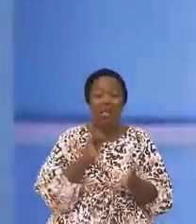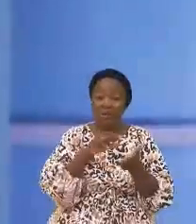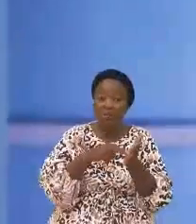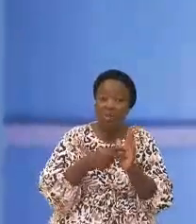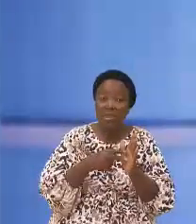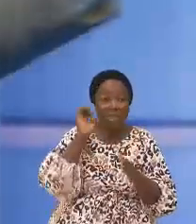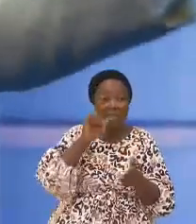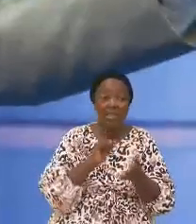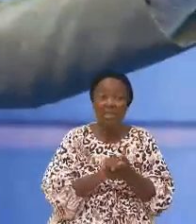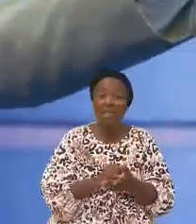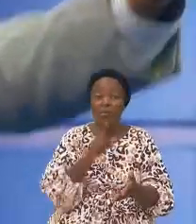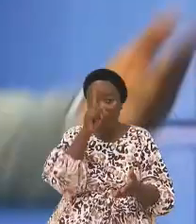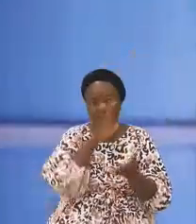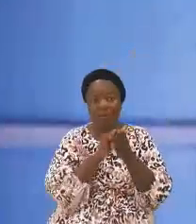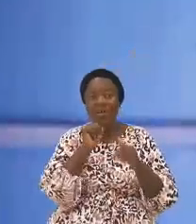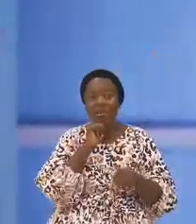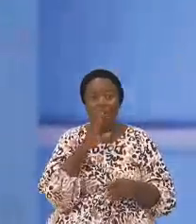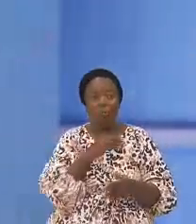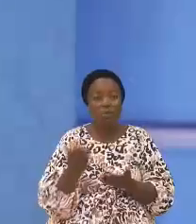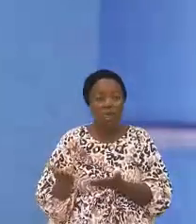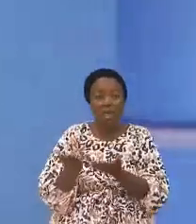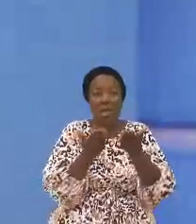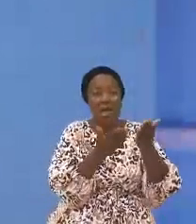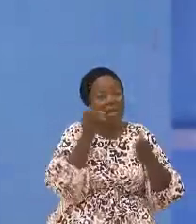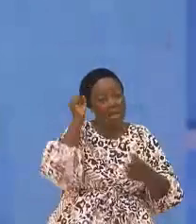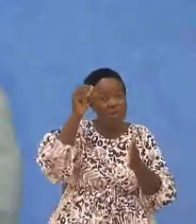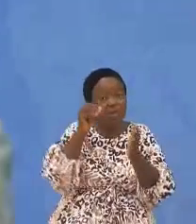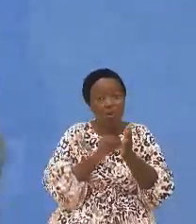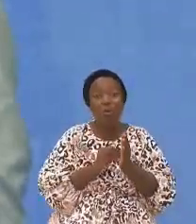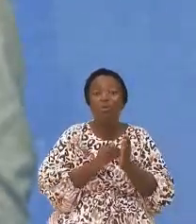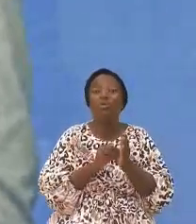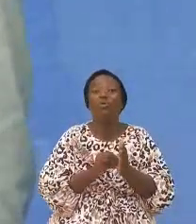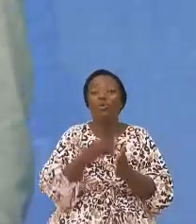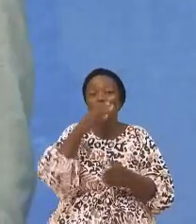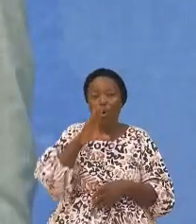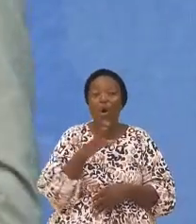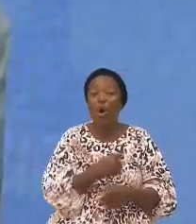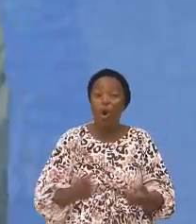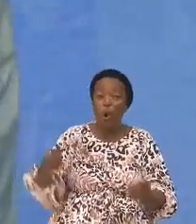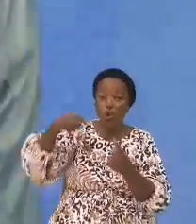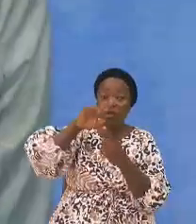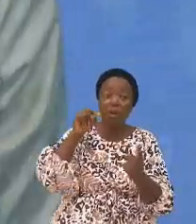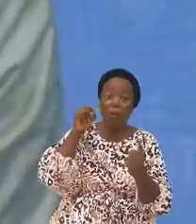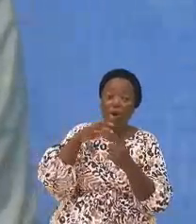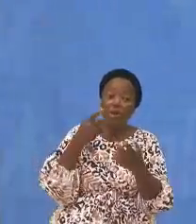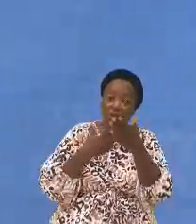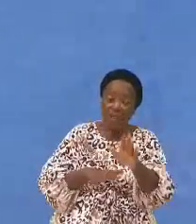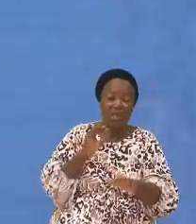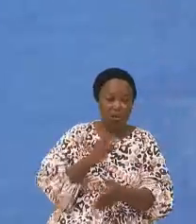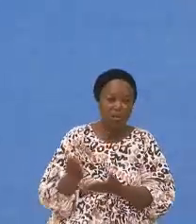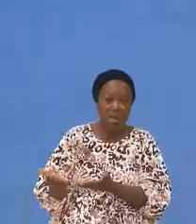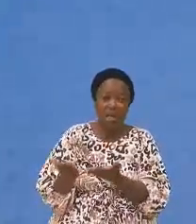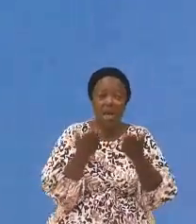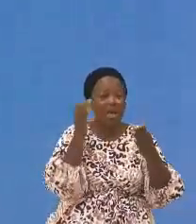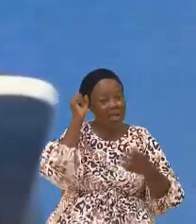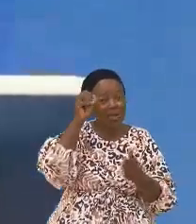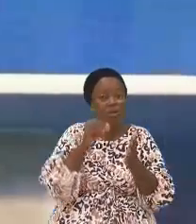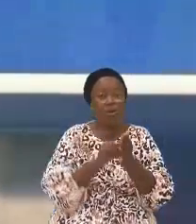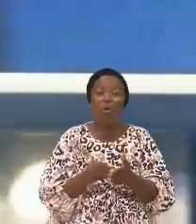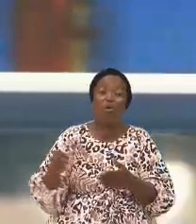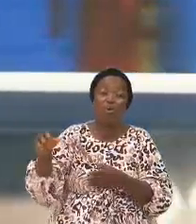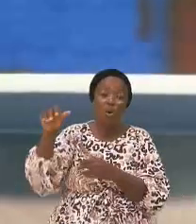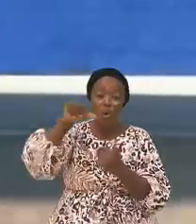means he that believeth not, he will carry his own curse. And until the point of death,